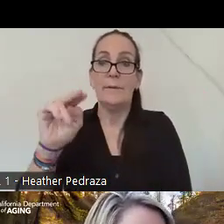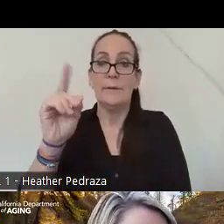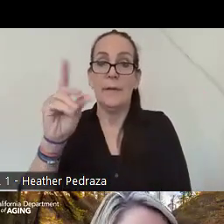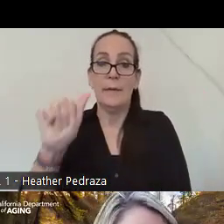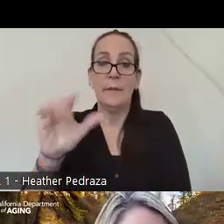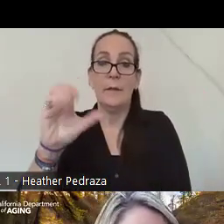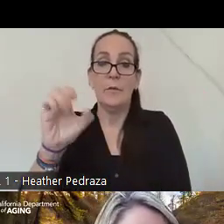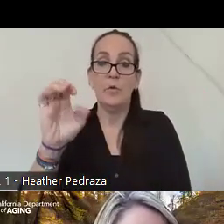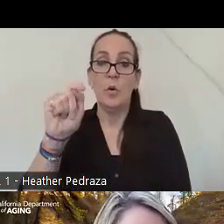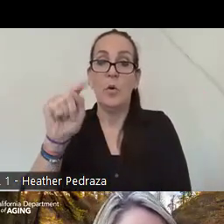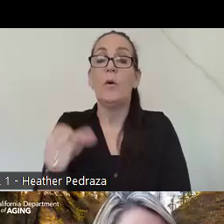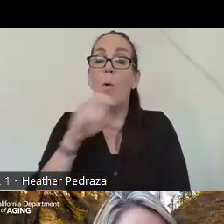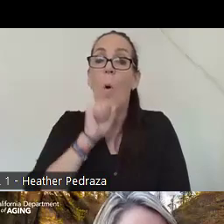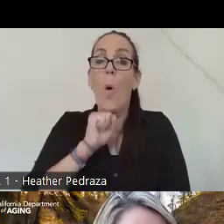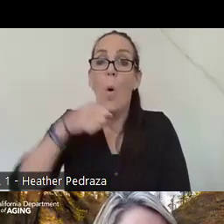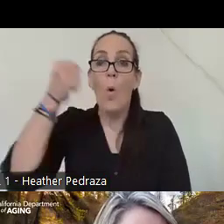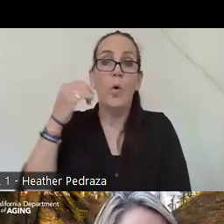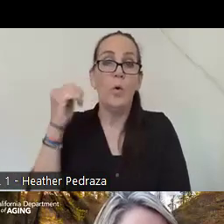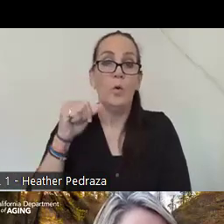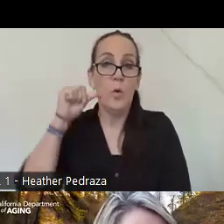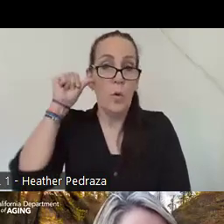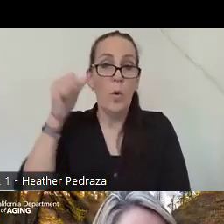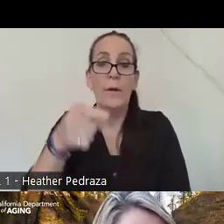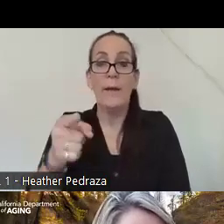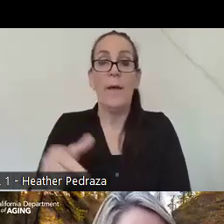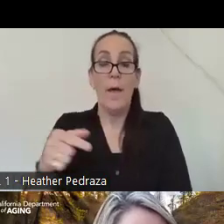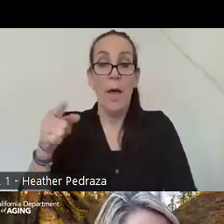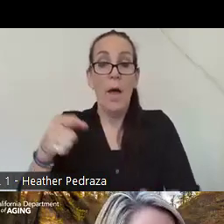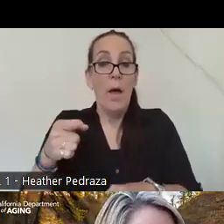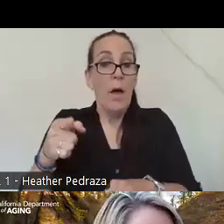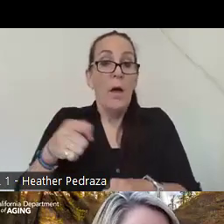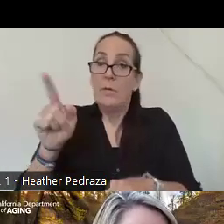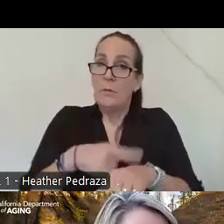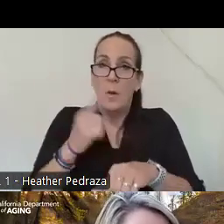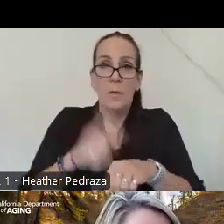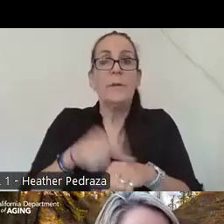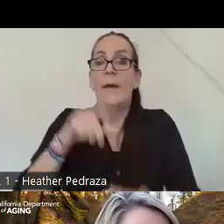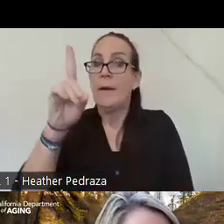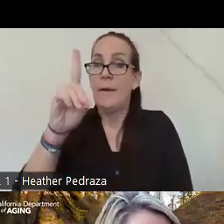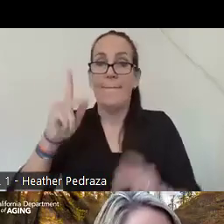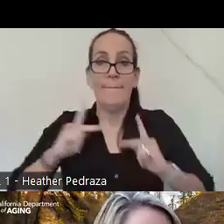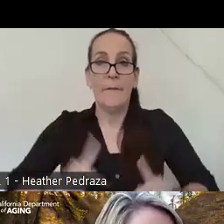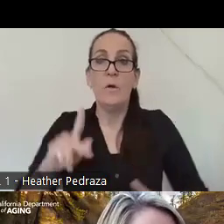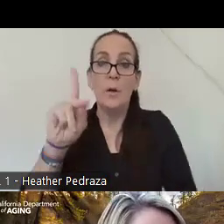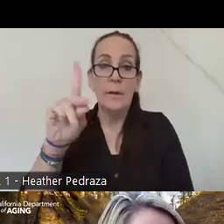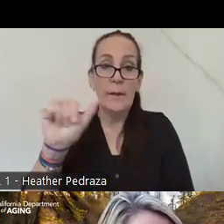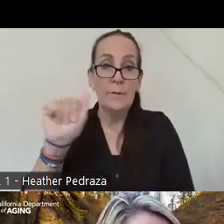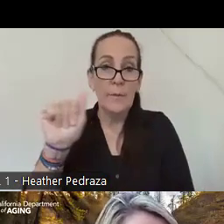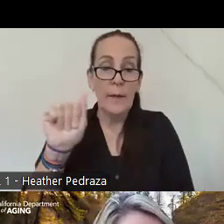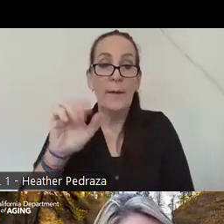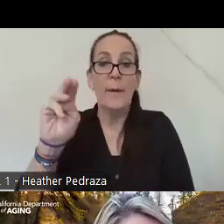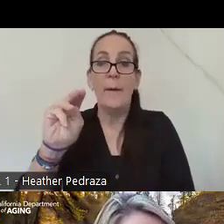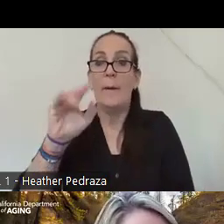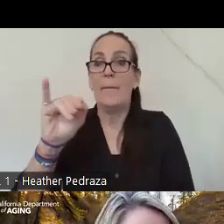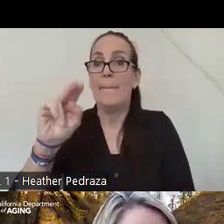had a lifelong physical disability and is an advocate in this area. Mina N is an older adult